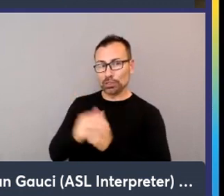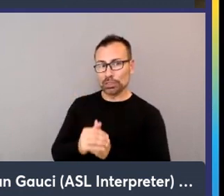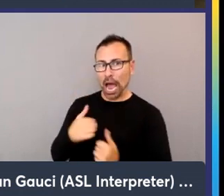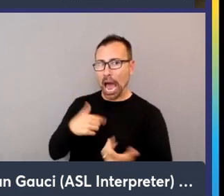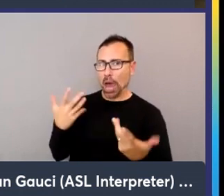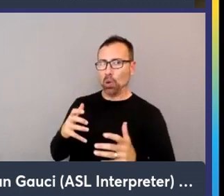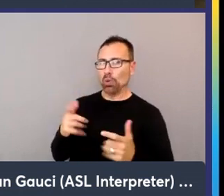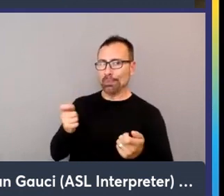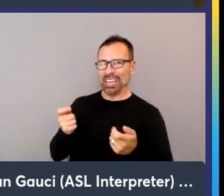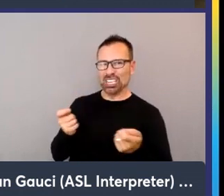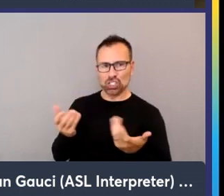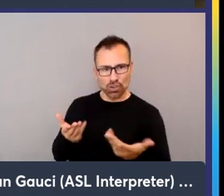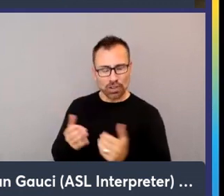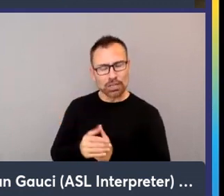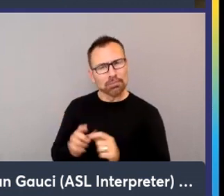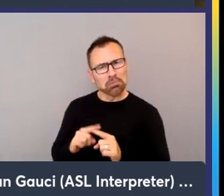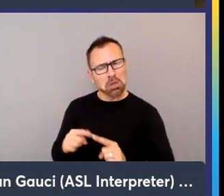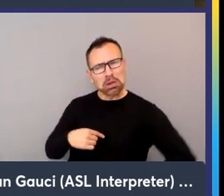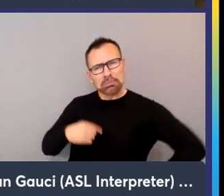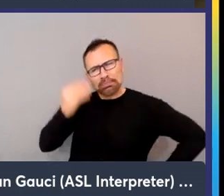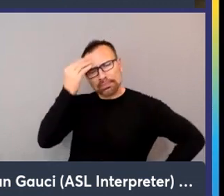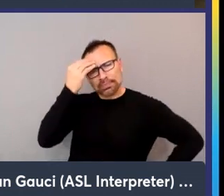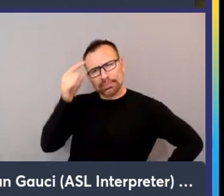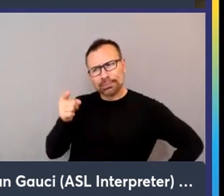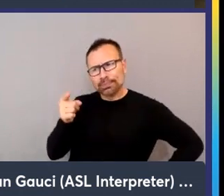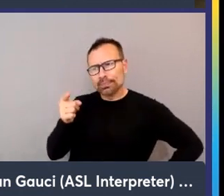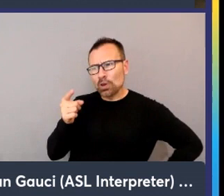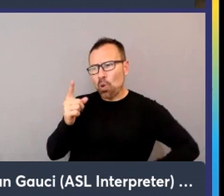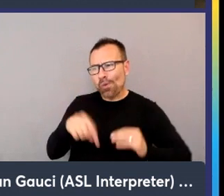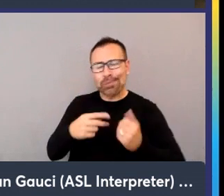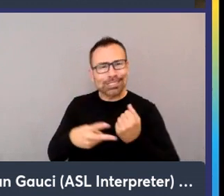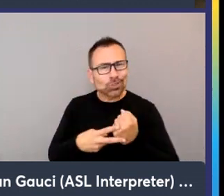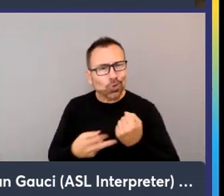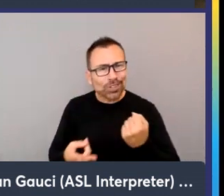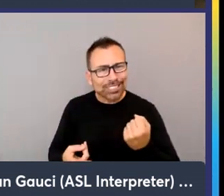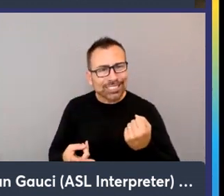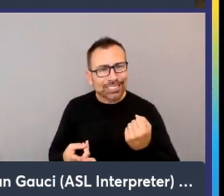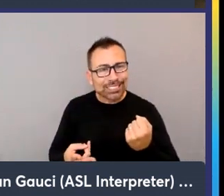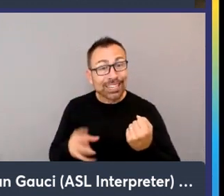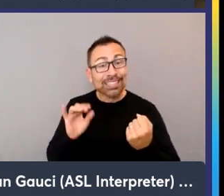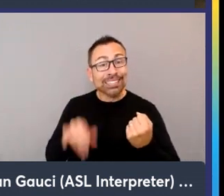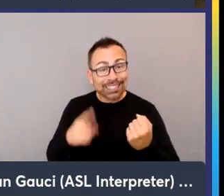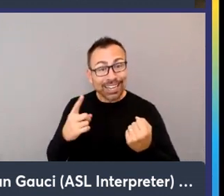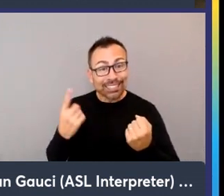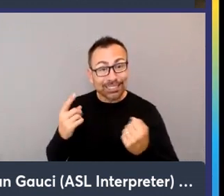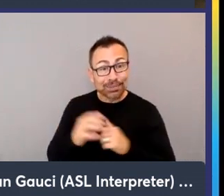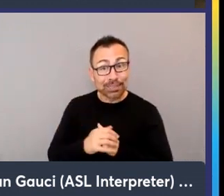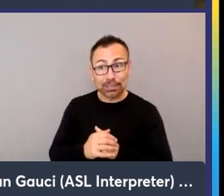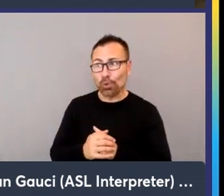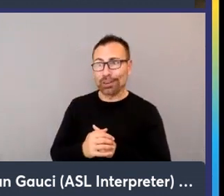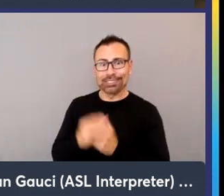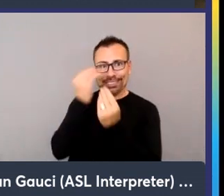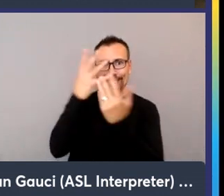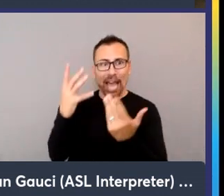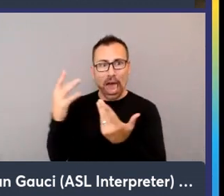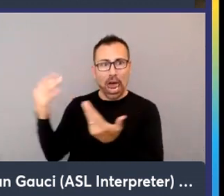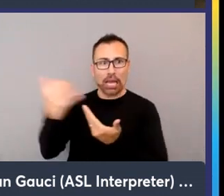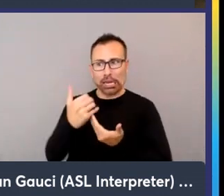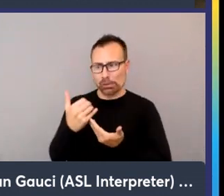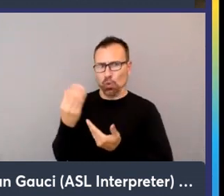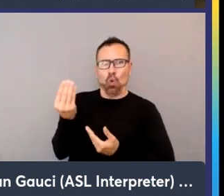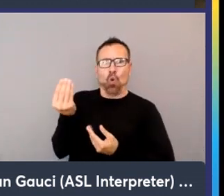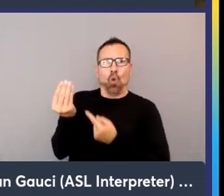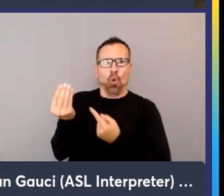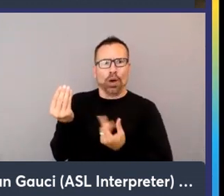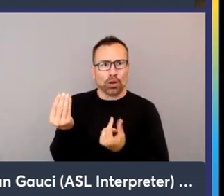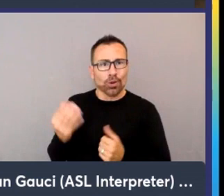right? But then I'm starting to think about, well, what about storage, right? That's more and more of this data comes in. What's happening to it?